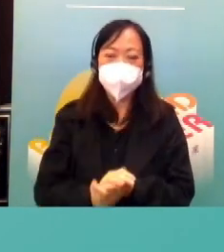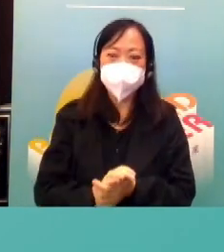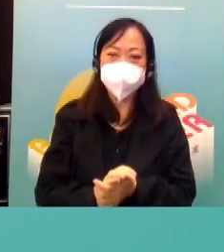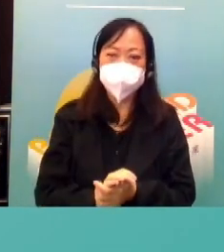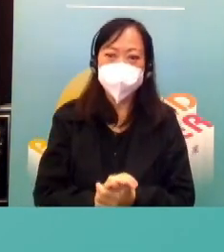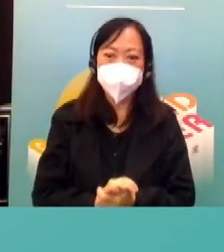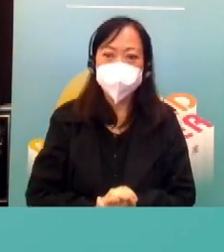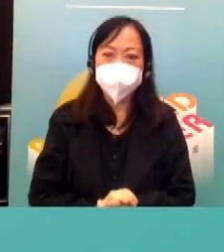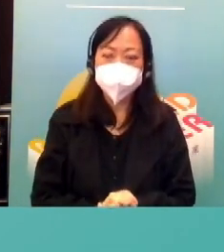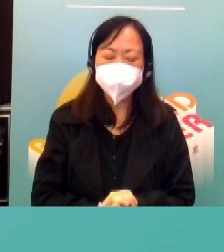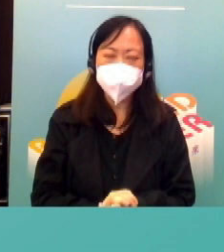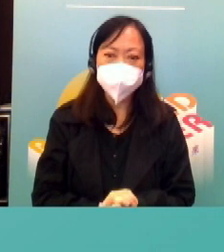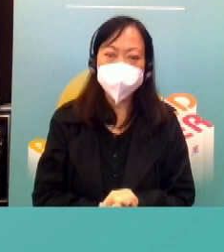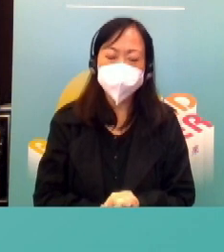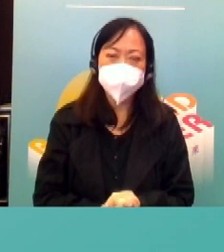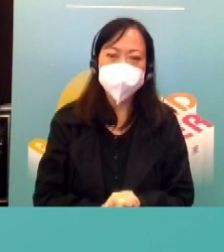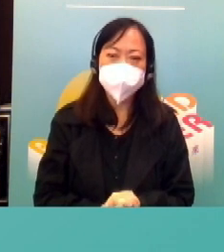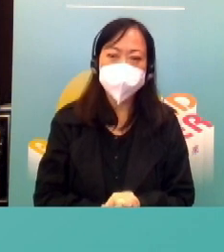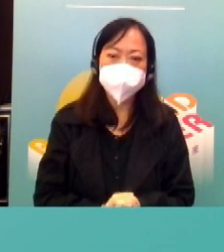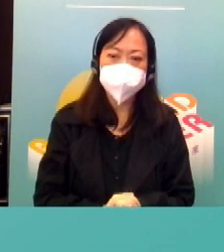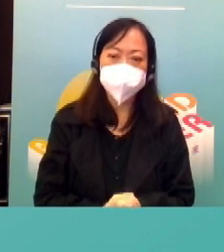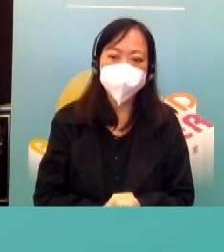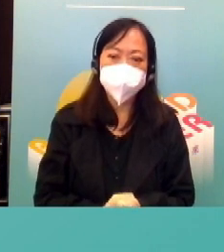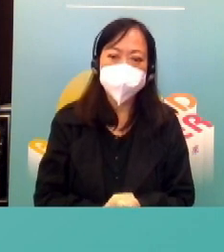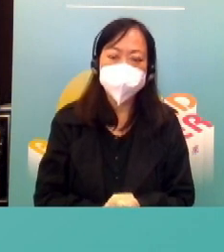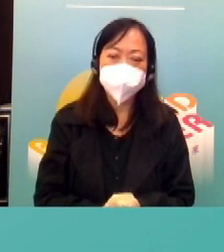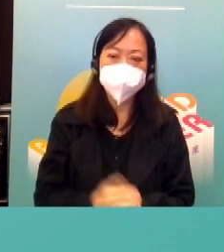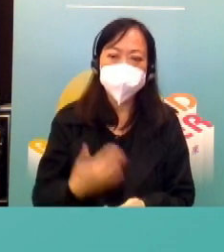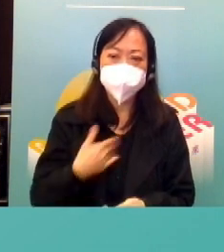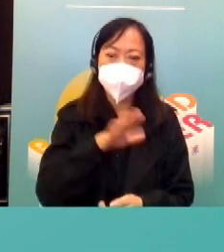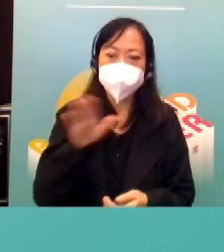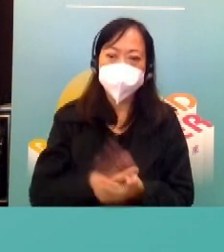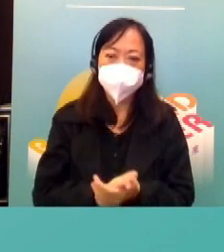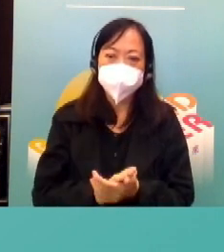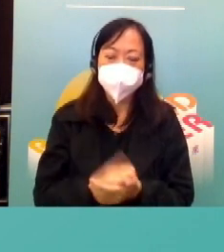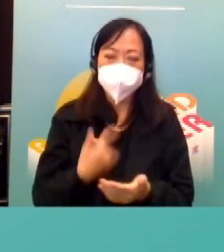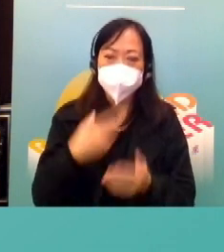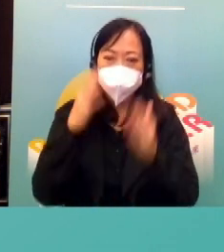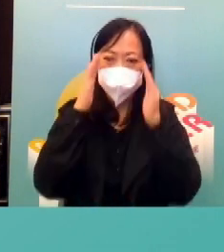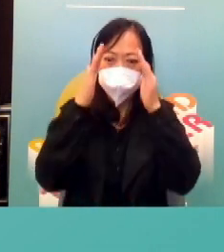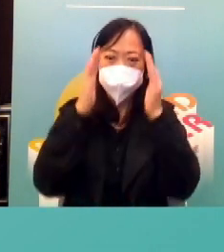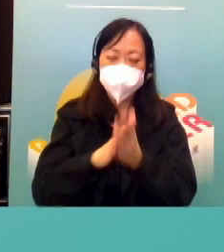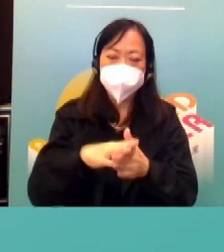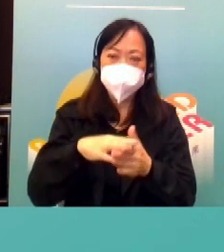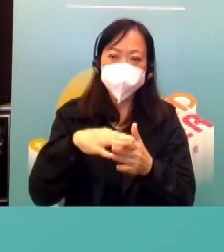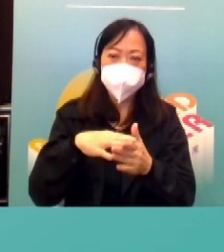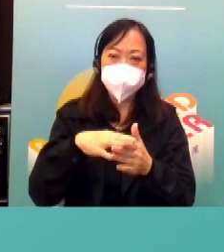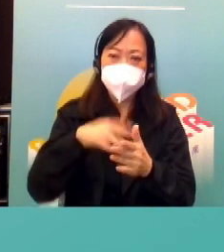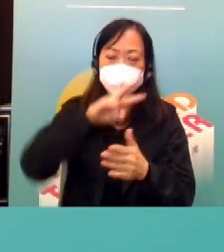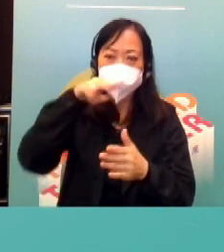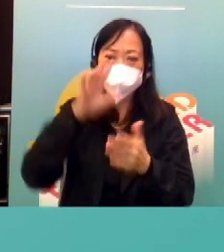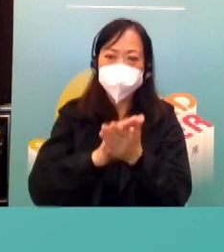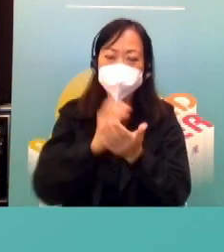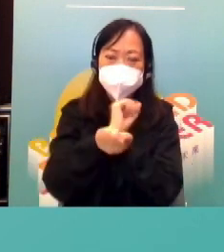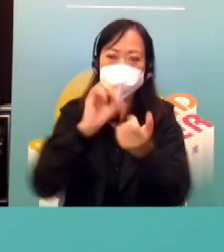So we have been very focused on backing solutions that support a transition to a more sustainable